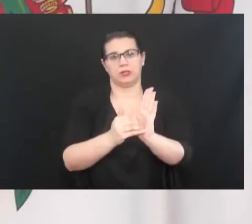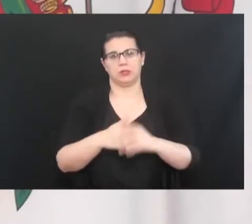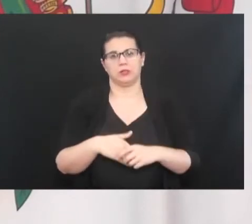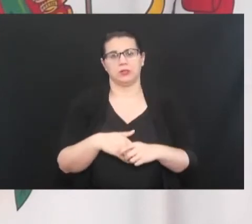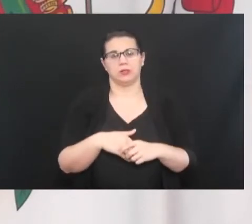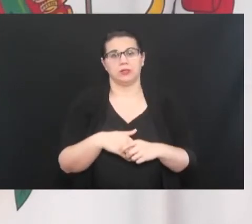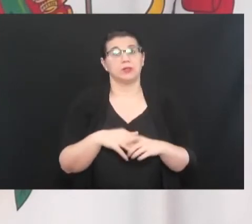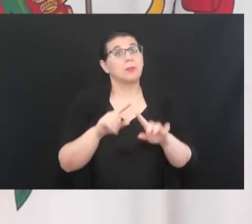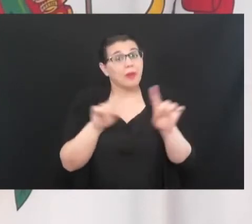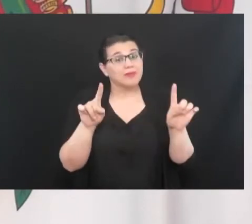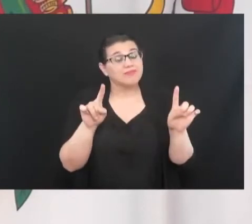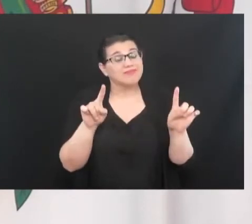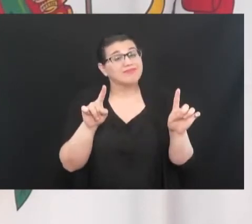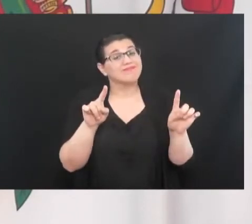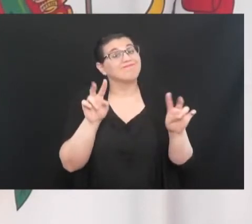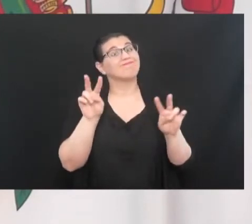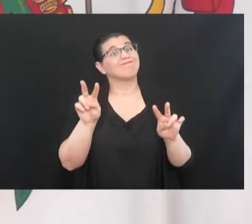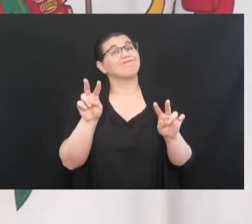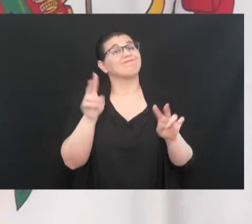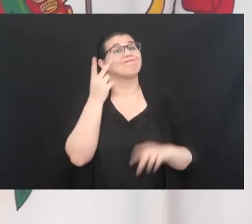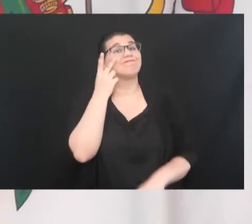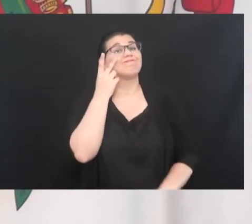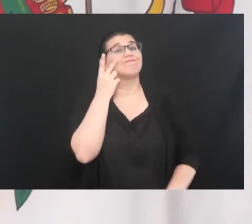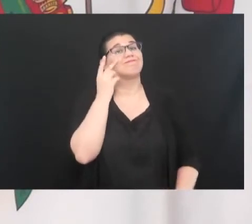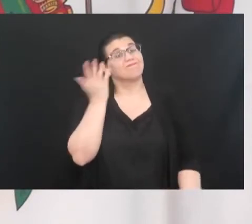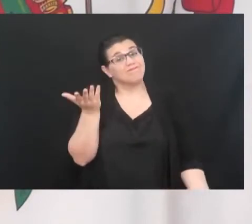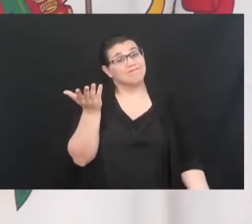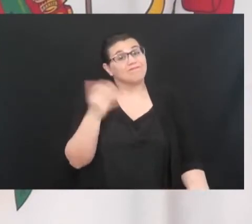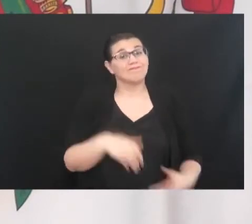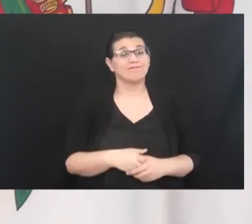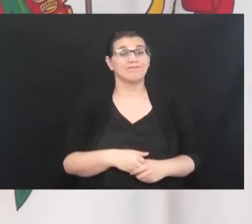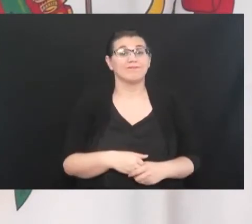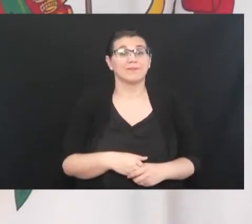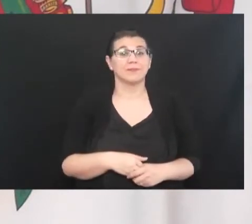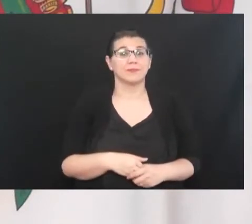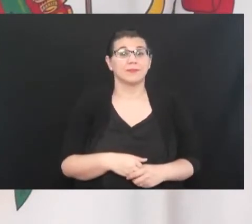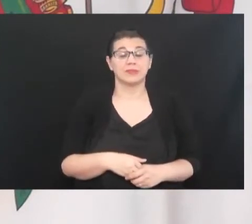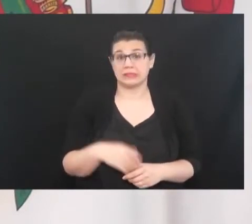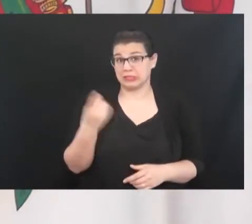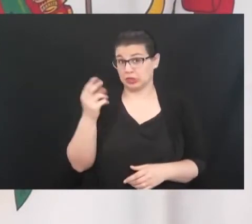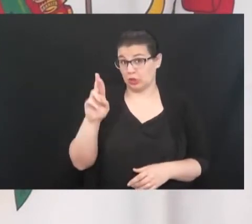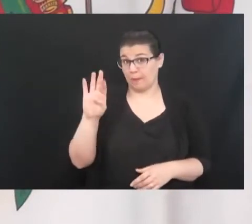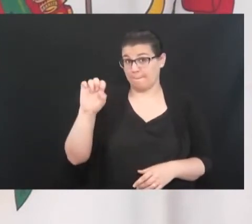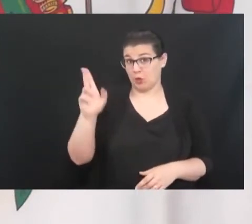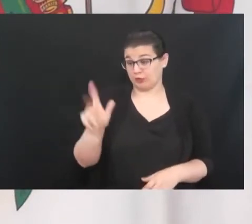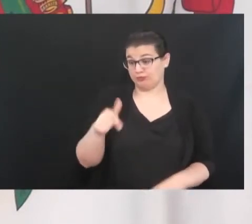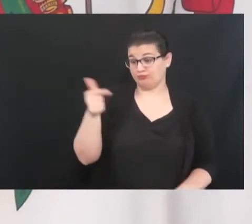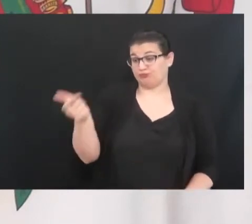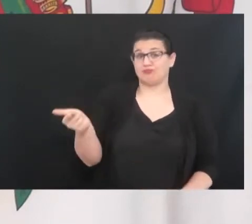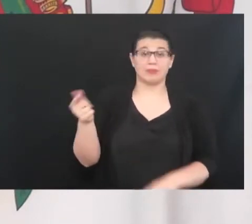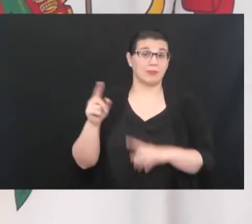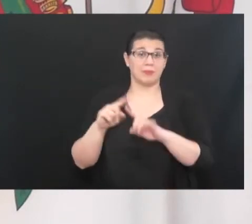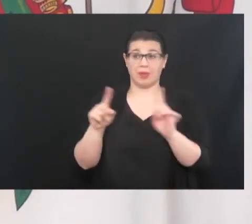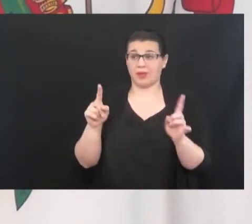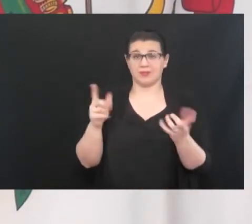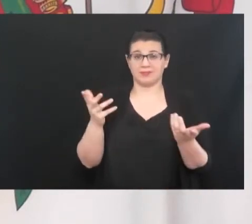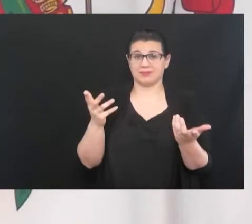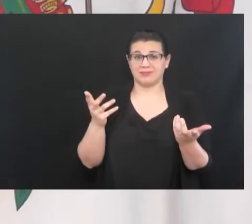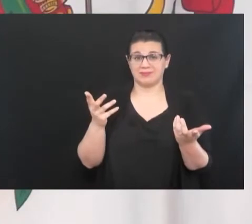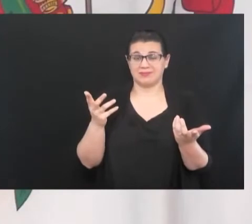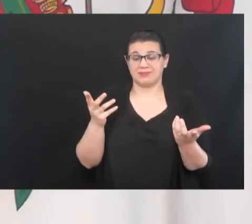to watch. And Dr. Marsh, I think you can probably take it from there, but